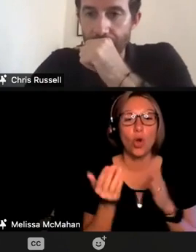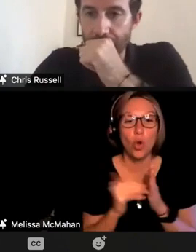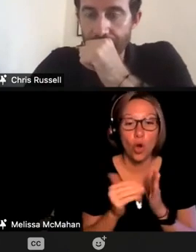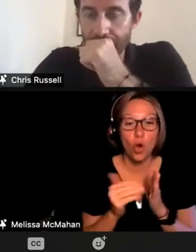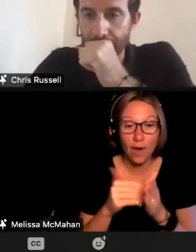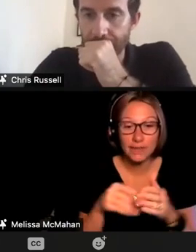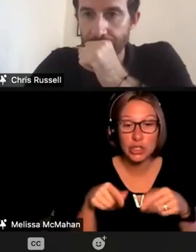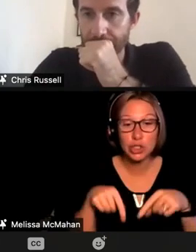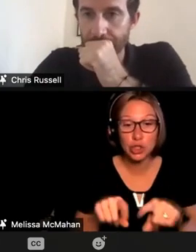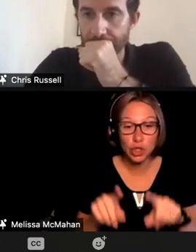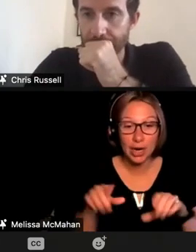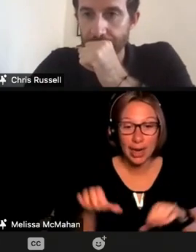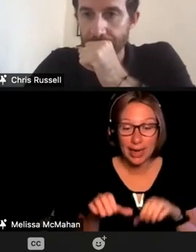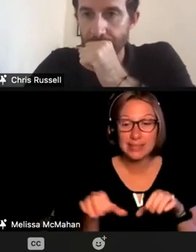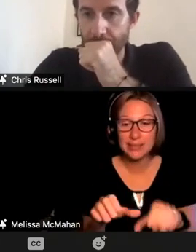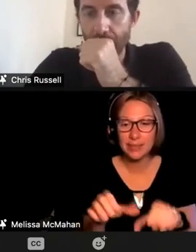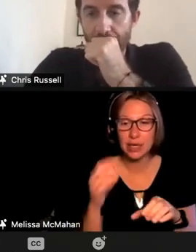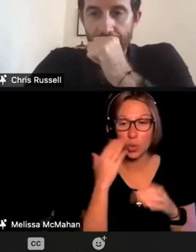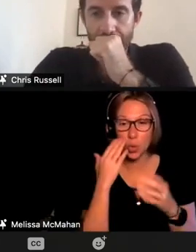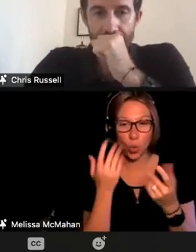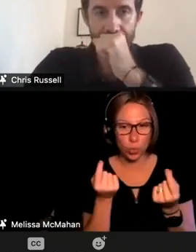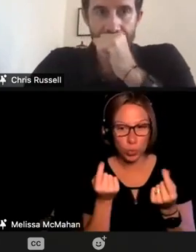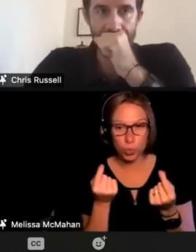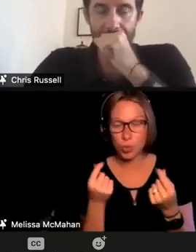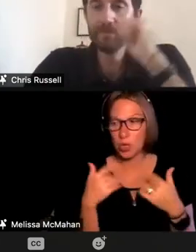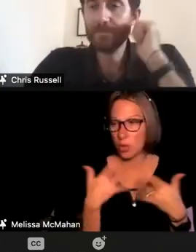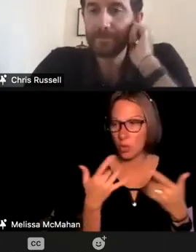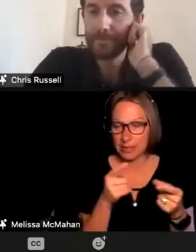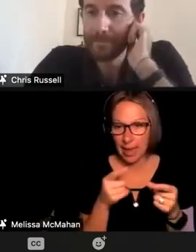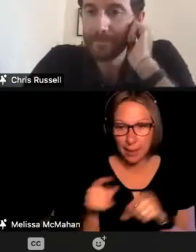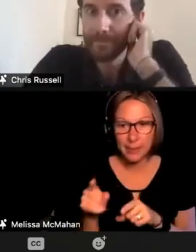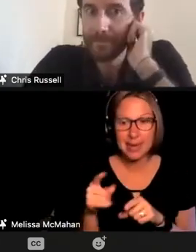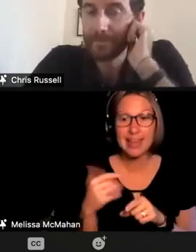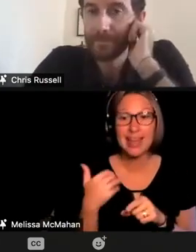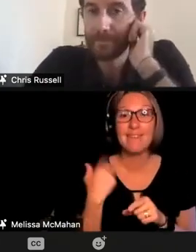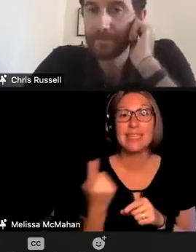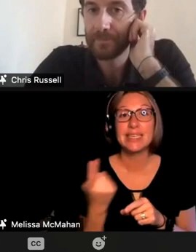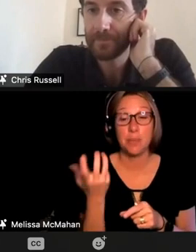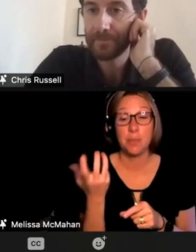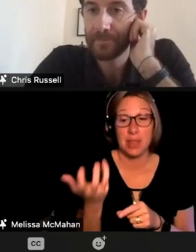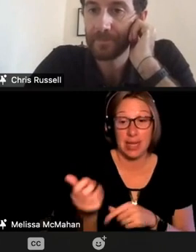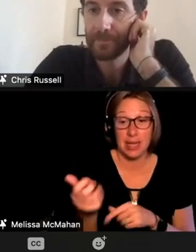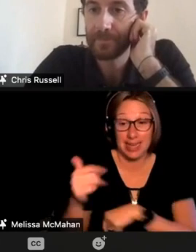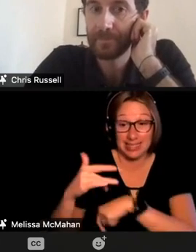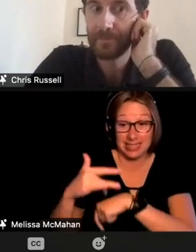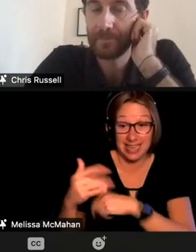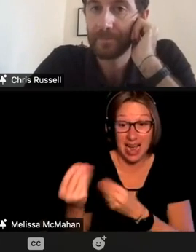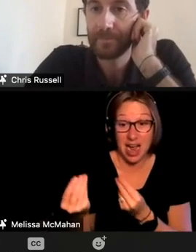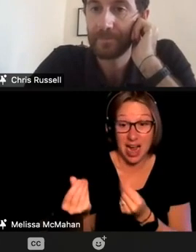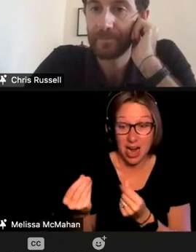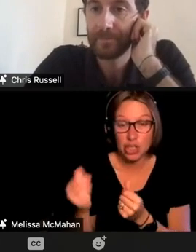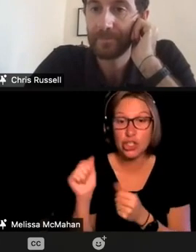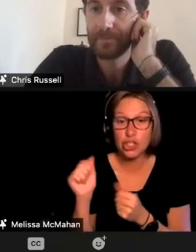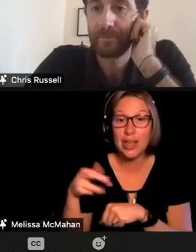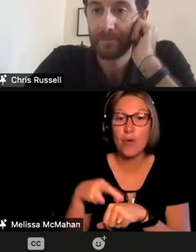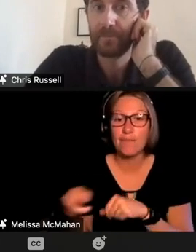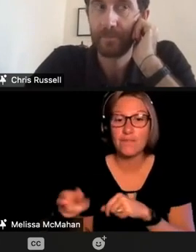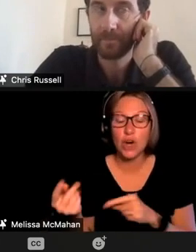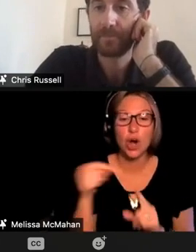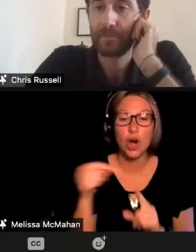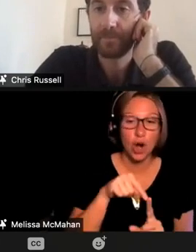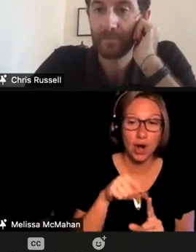we're doing and what's happening. Having something tangible allows them to refer back to it. If we just tell them,